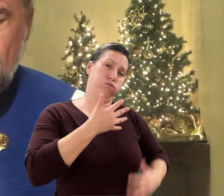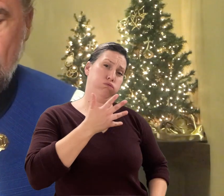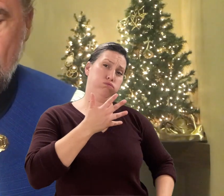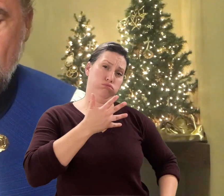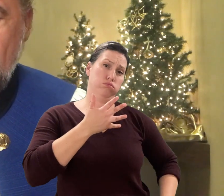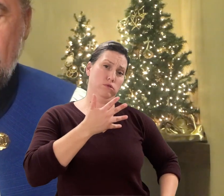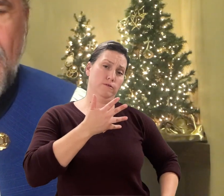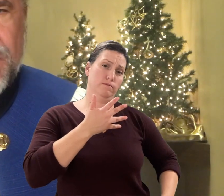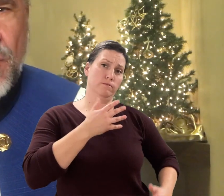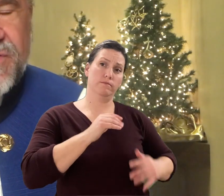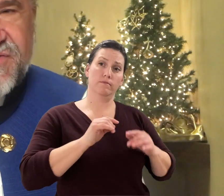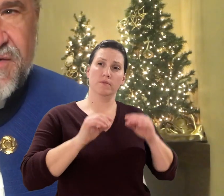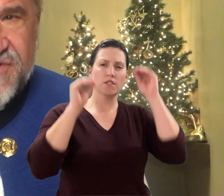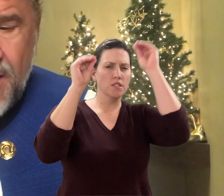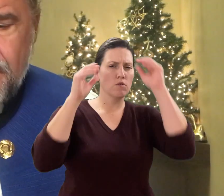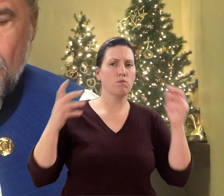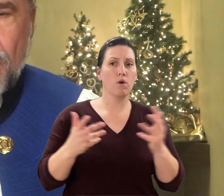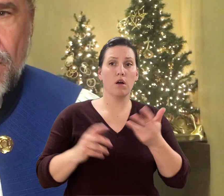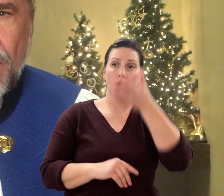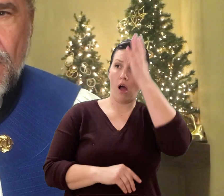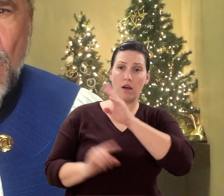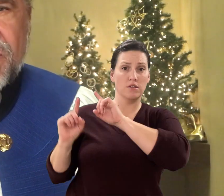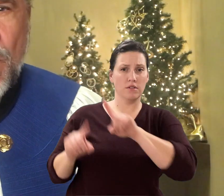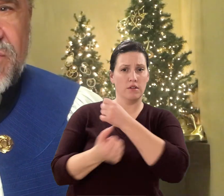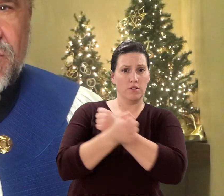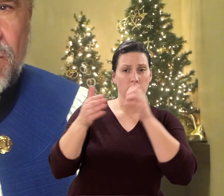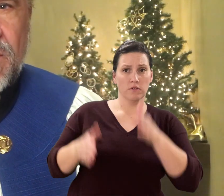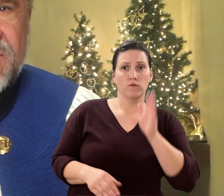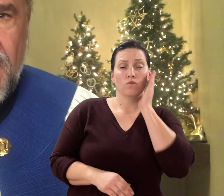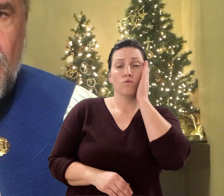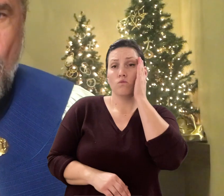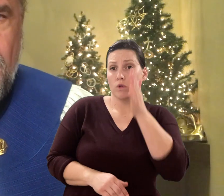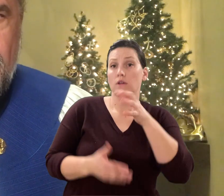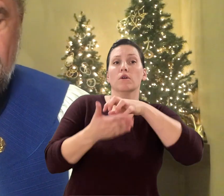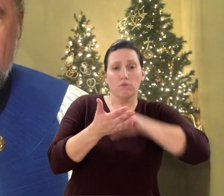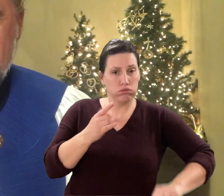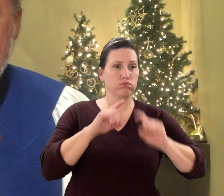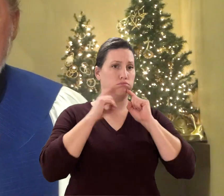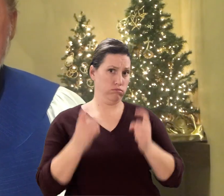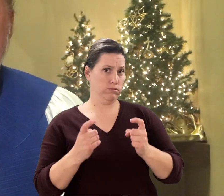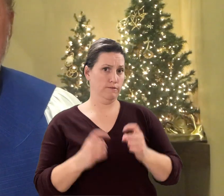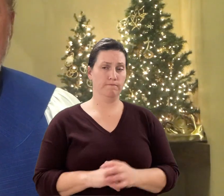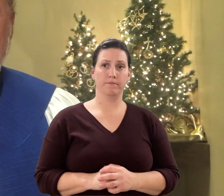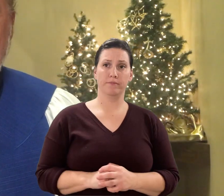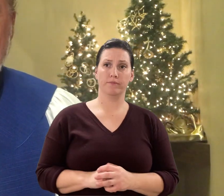people that God was going to send a Savior who was going to take away their